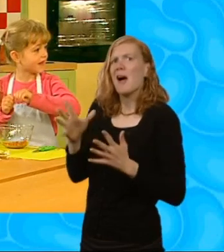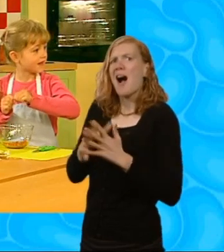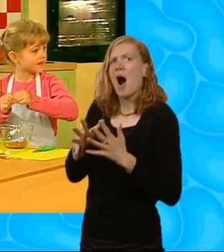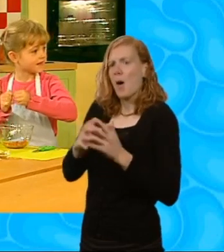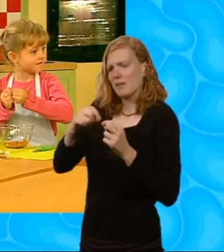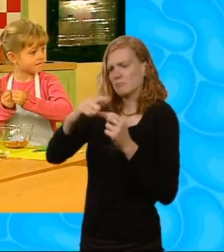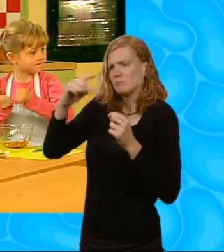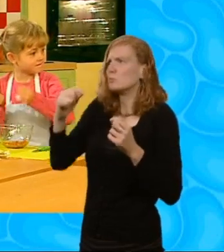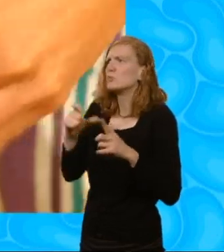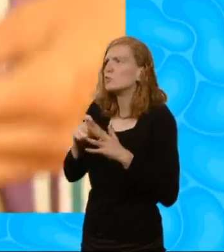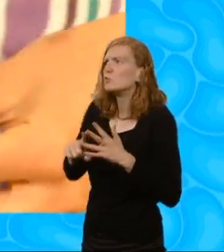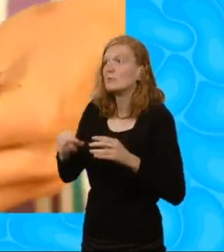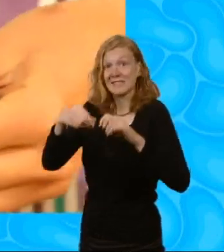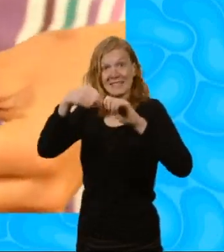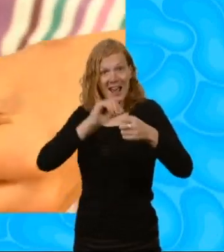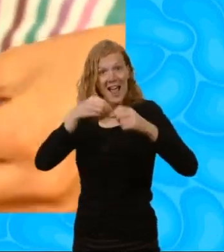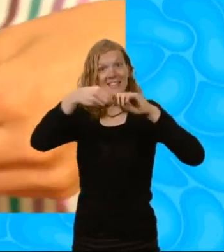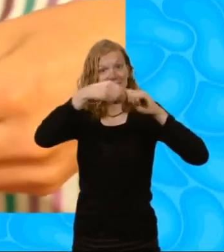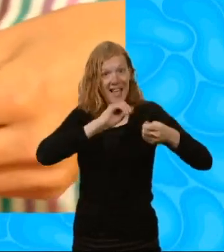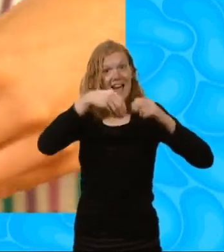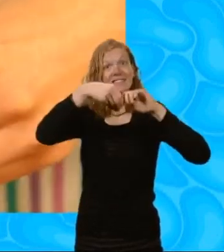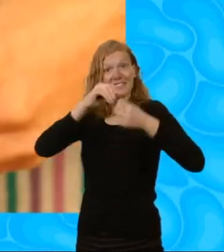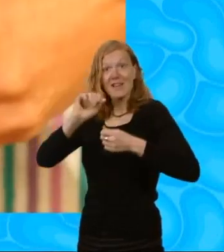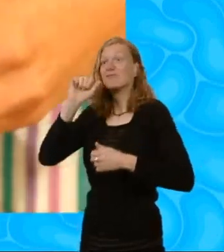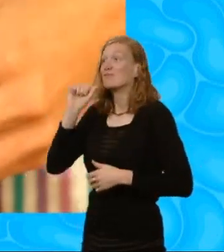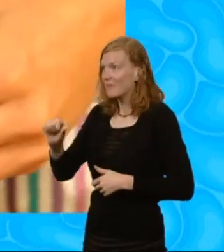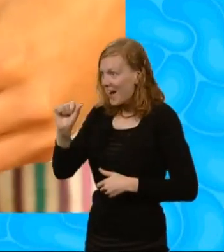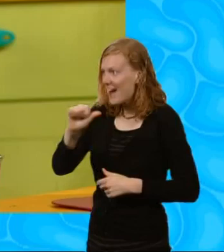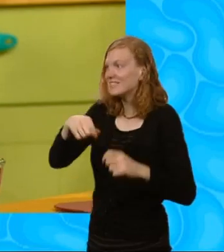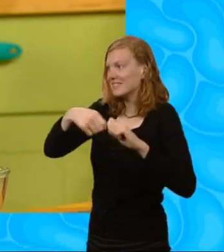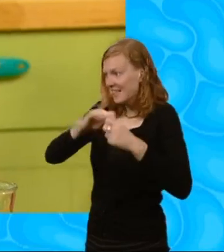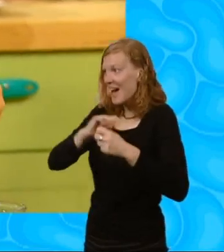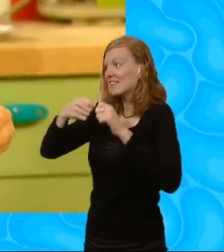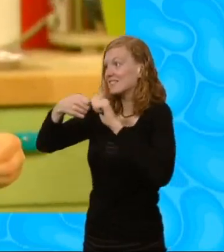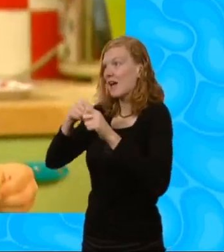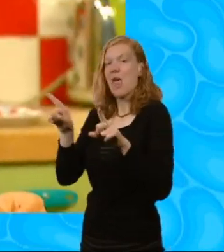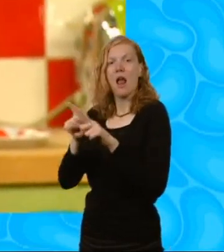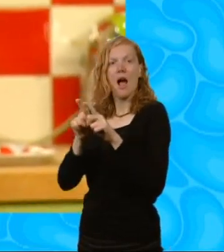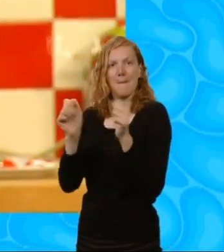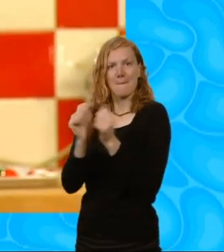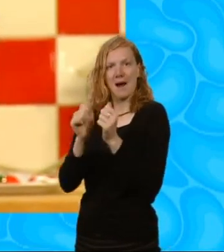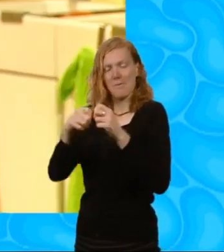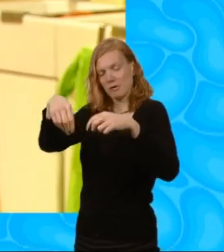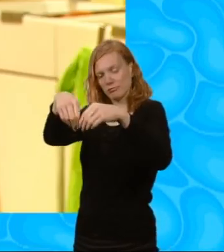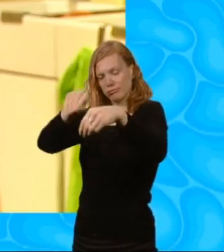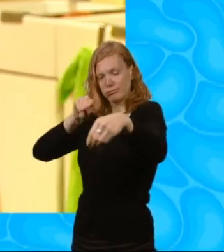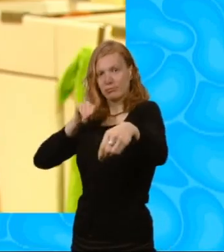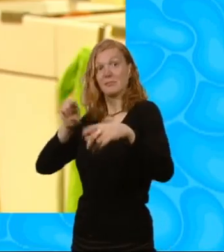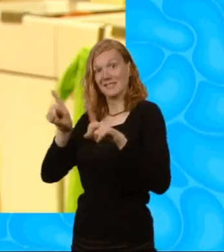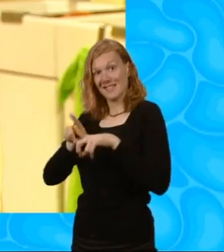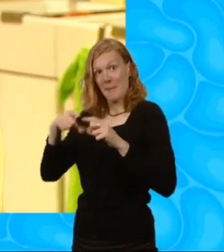up. So tear them up a bit like tearing paper. And then sprinkle them into your bowl with your tomatoes as